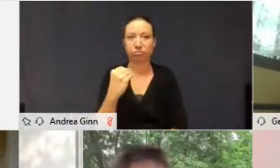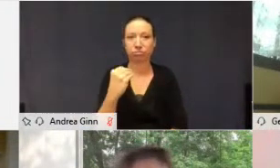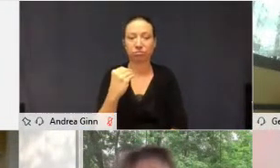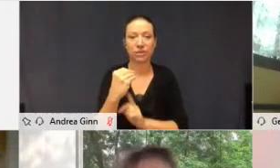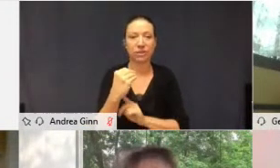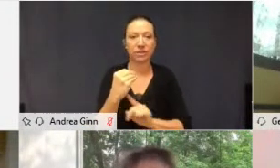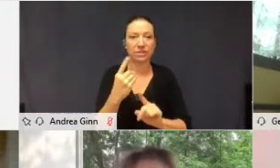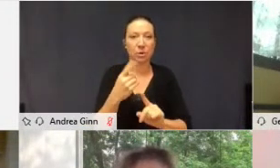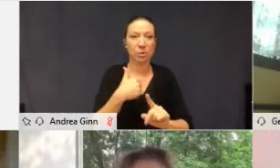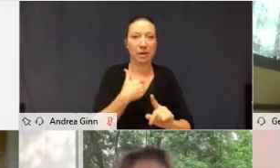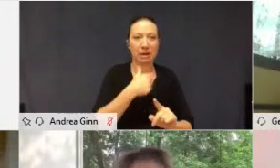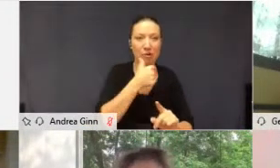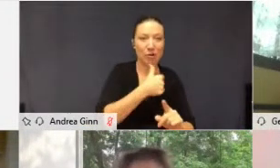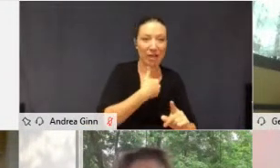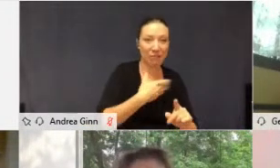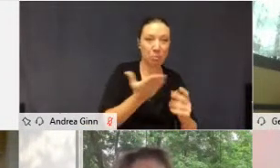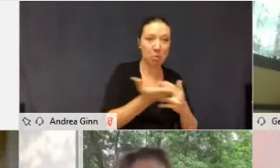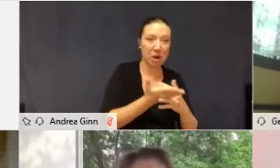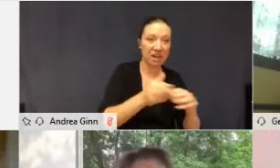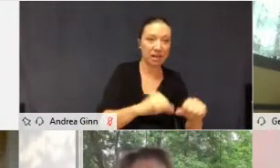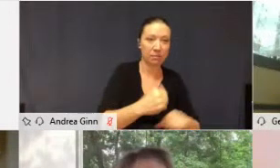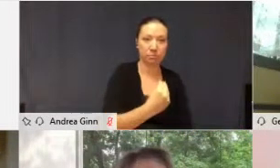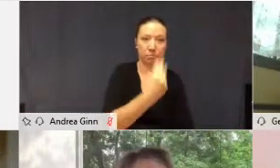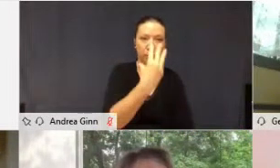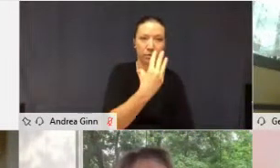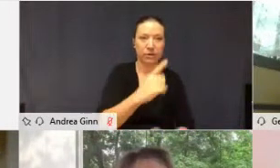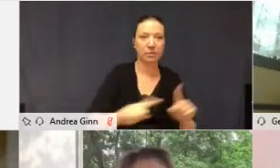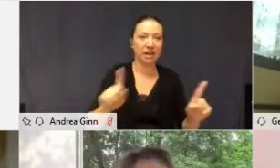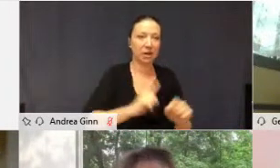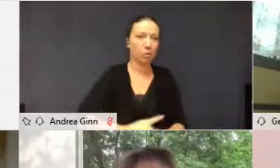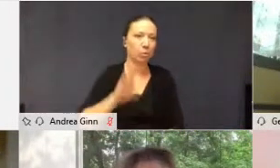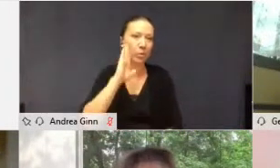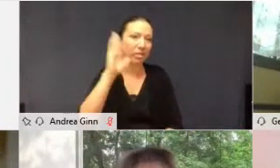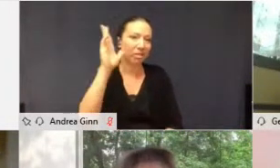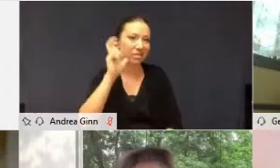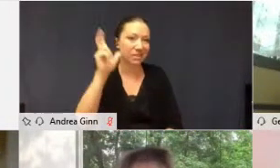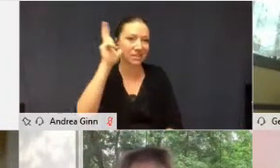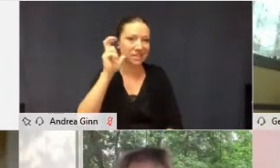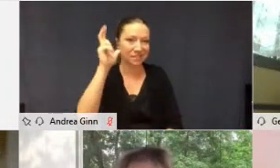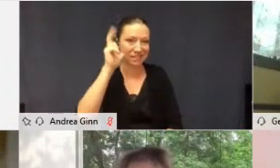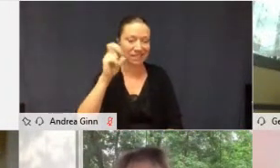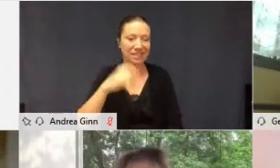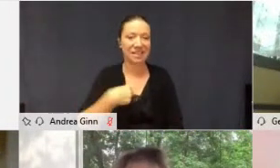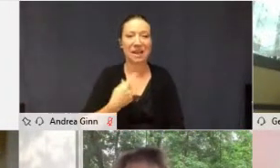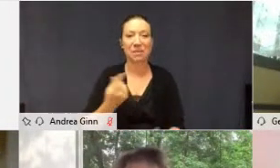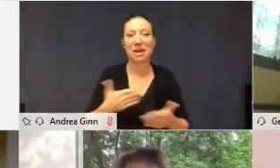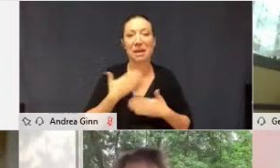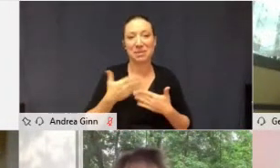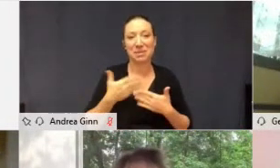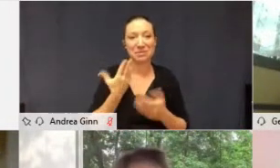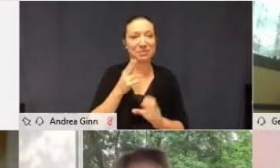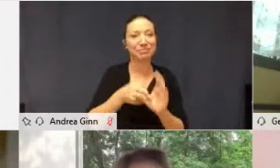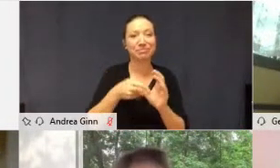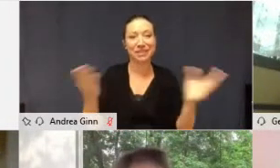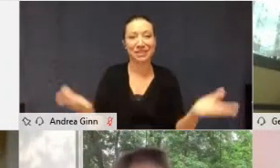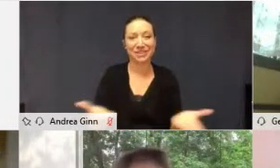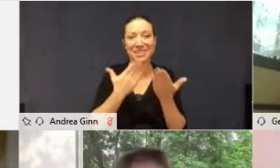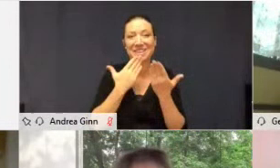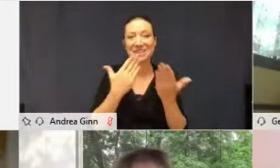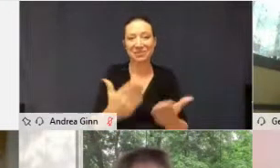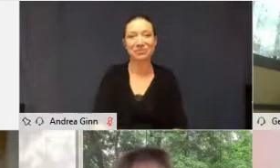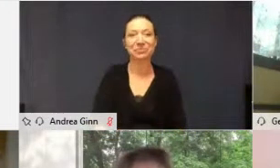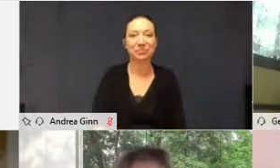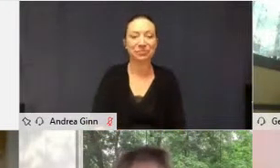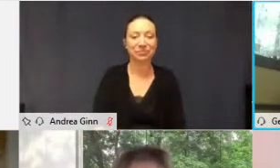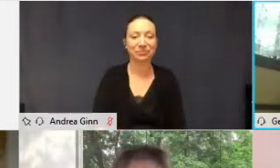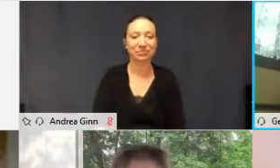listening either this way or potentially through just the phone. But wonderful to be in this conversation today. And thank you.